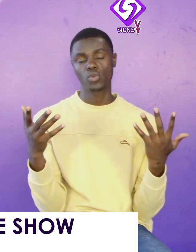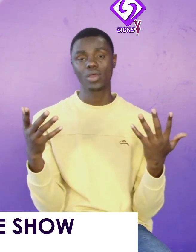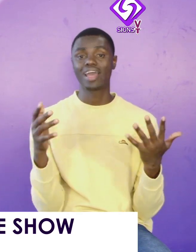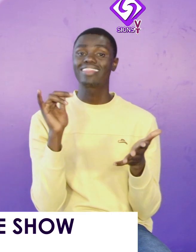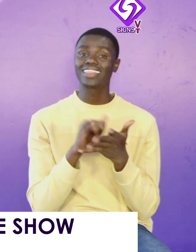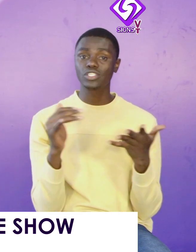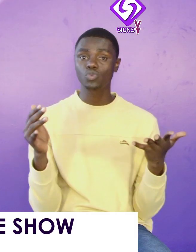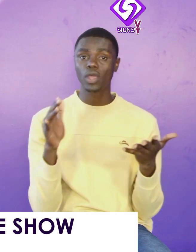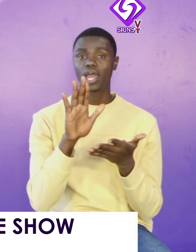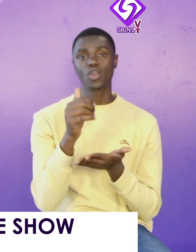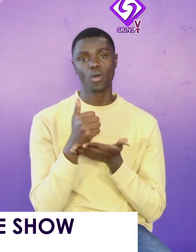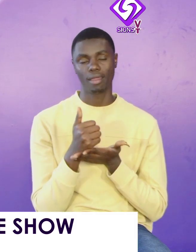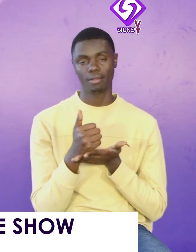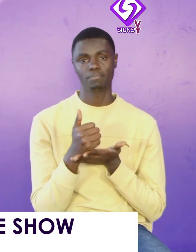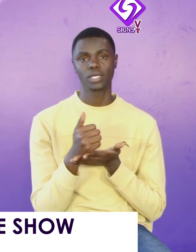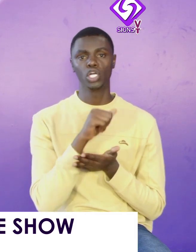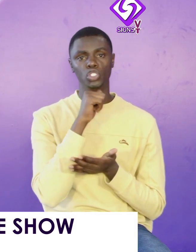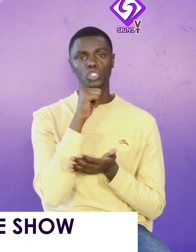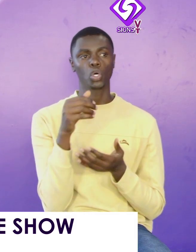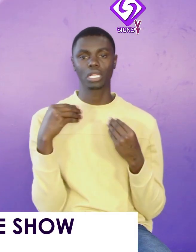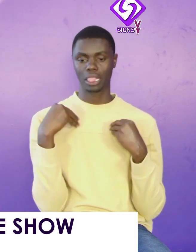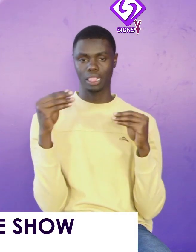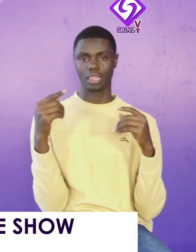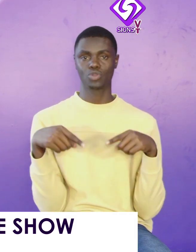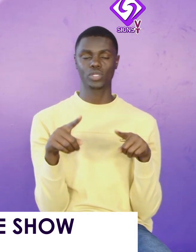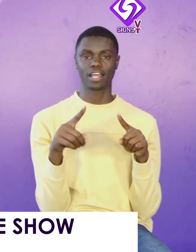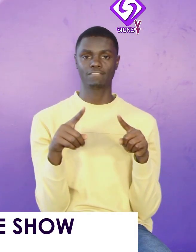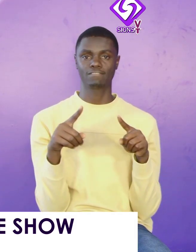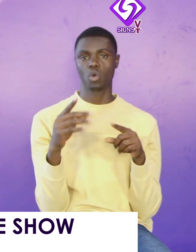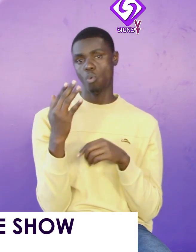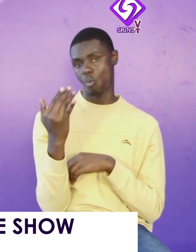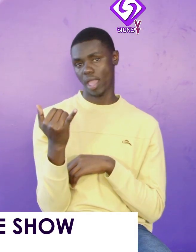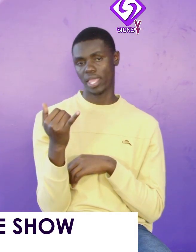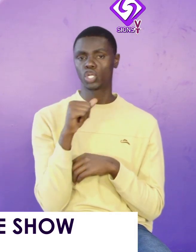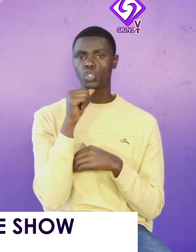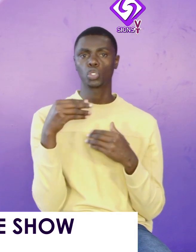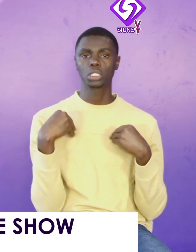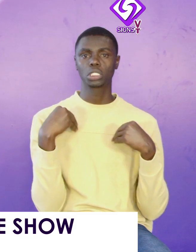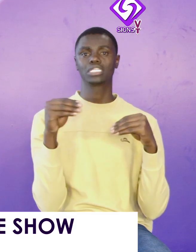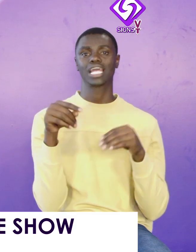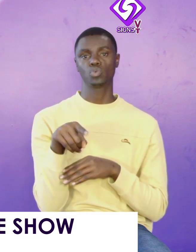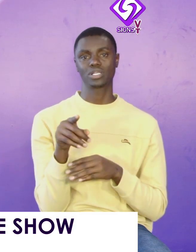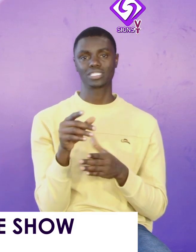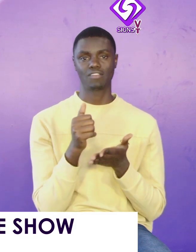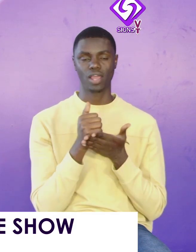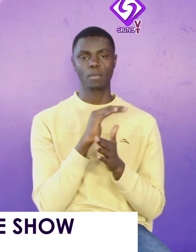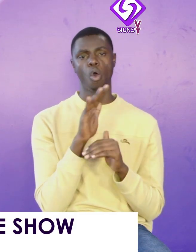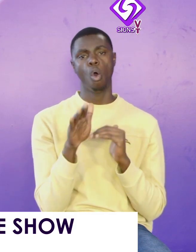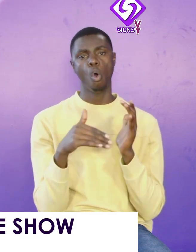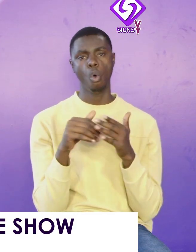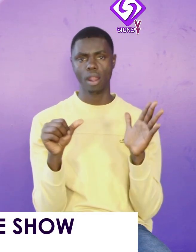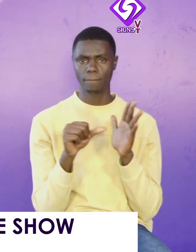help is. Do not deny yourself. Do not deny yourself help, because all